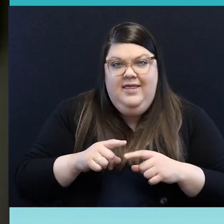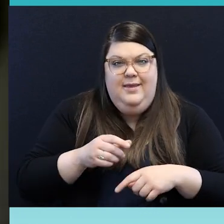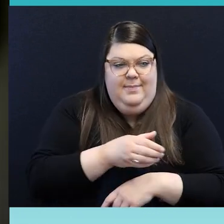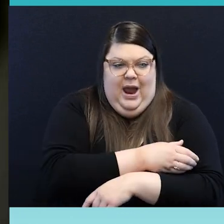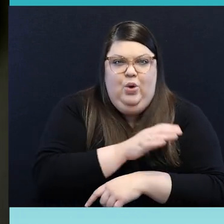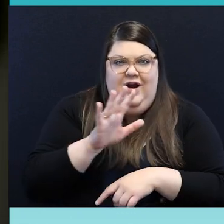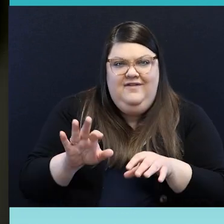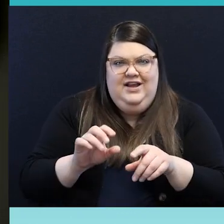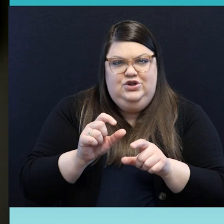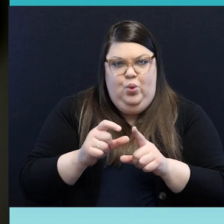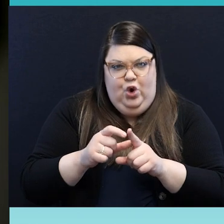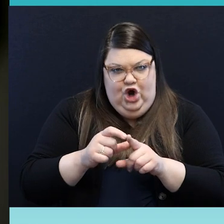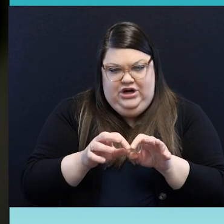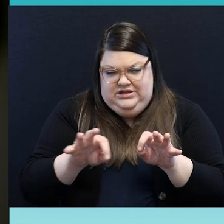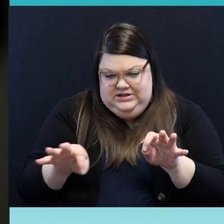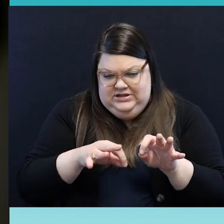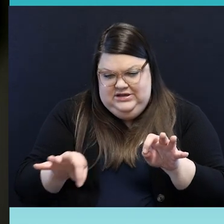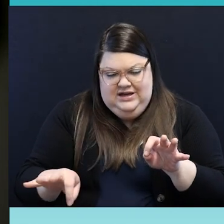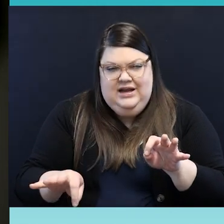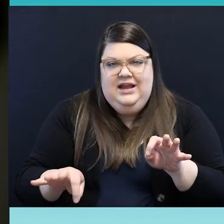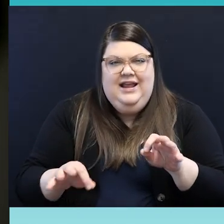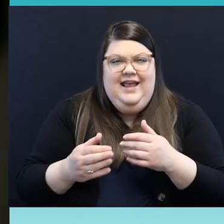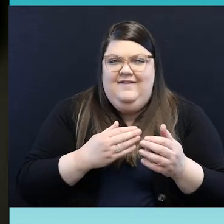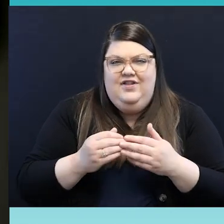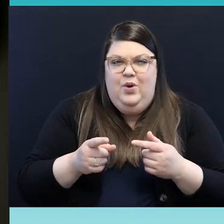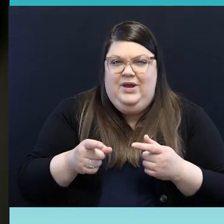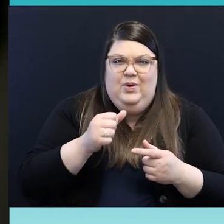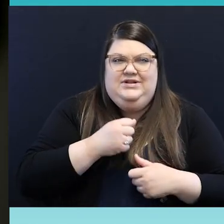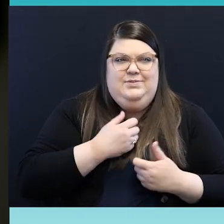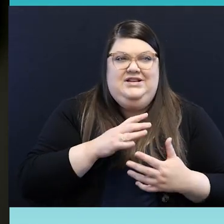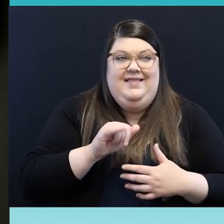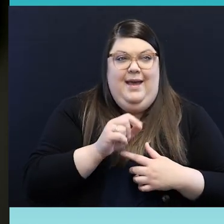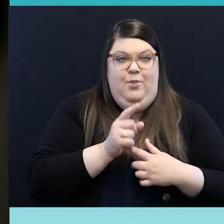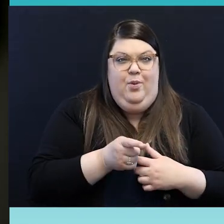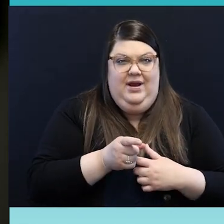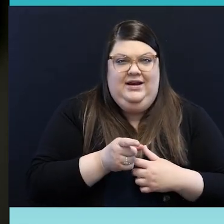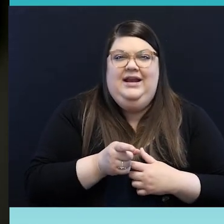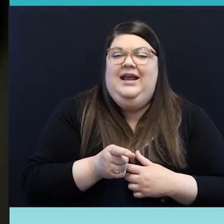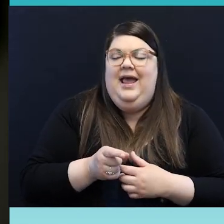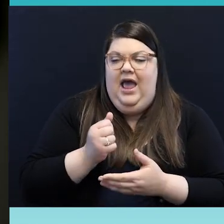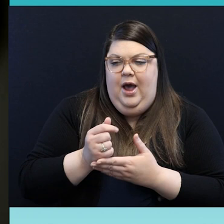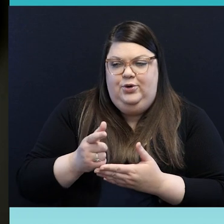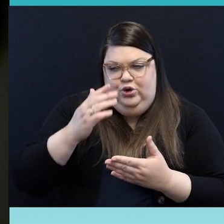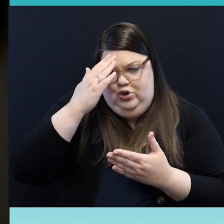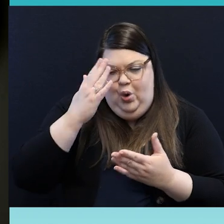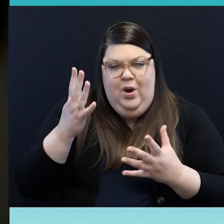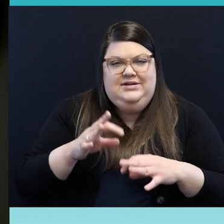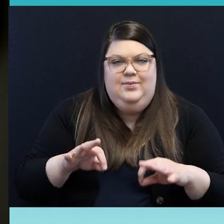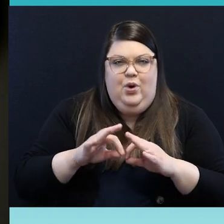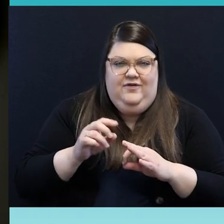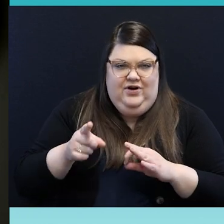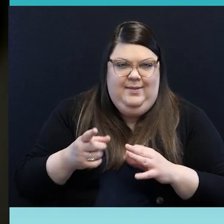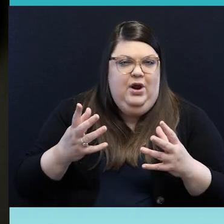even though they were not coming from him in that moment, allowed her to know what was important for him and what decisions should be